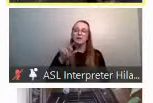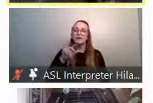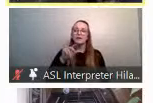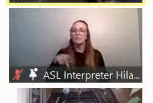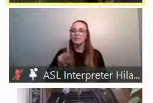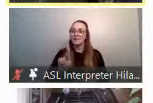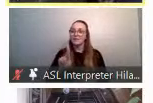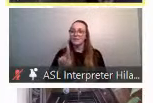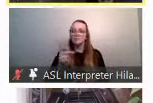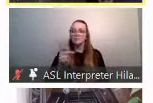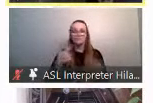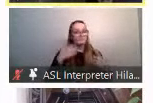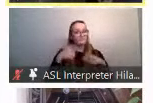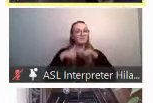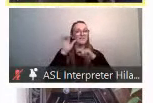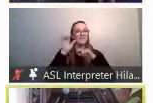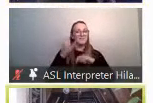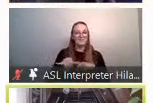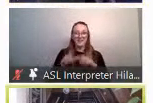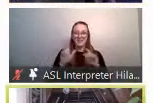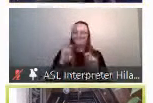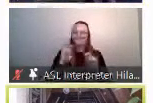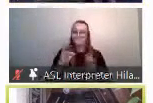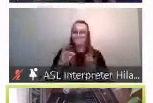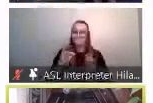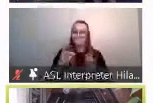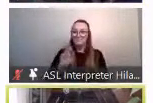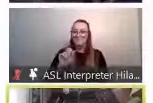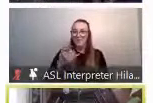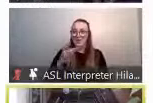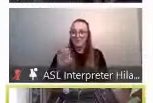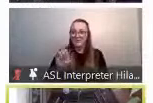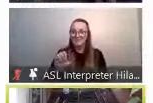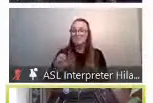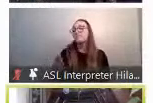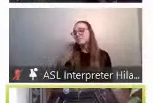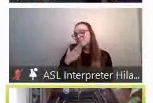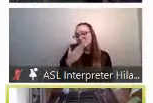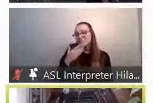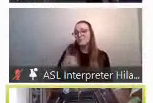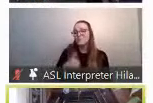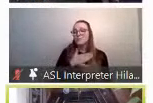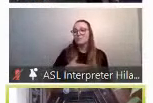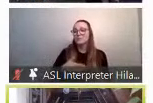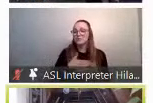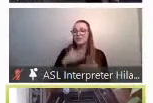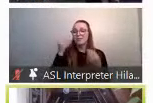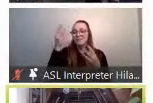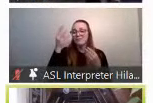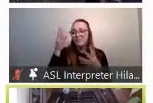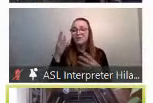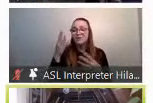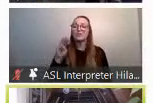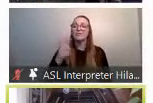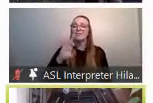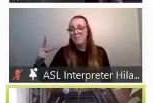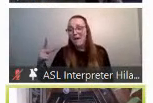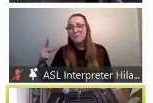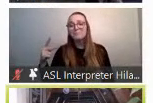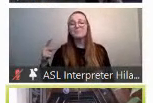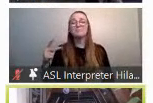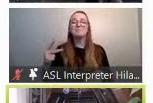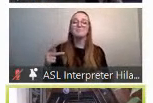Maggie, I'll stop there. Thanks so much, Bruce. Really appreciate the information and the maps,